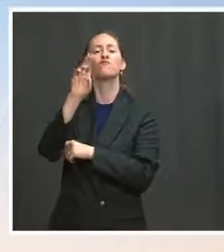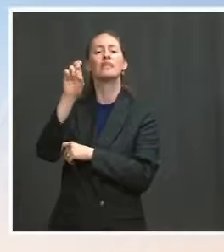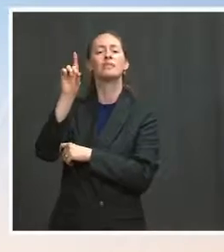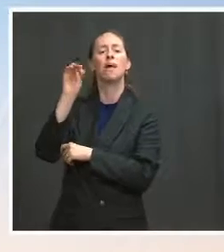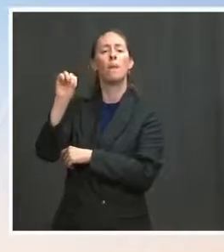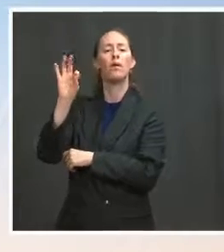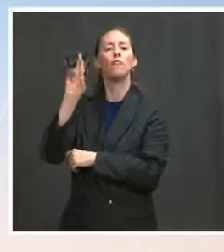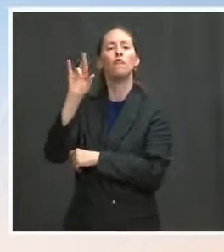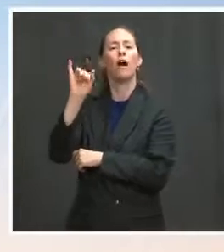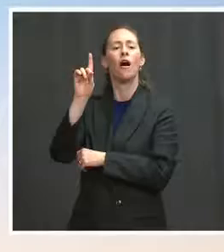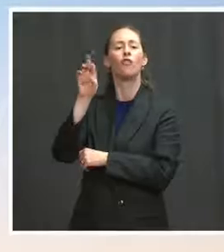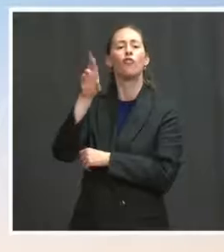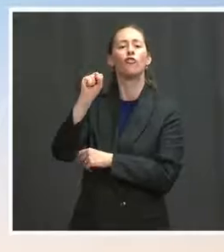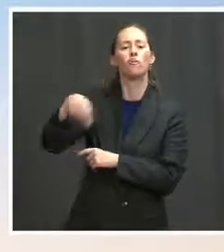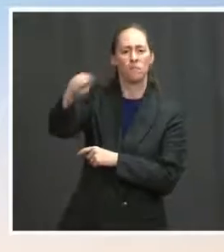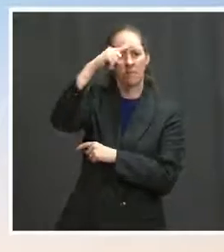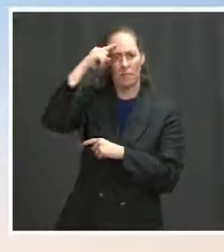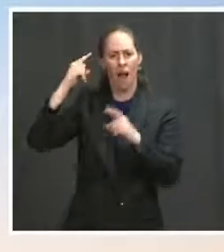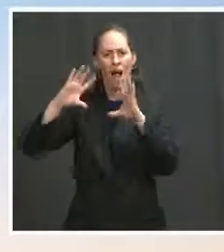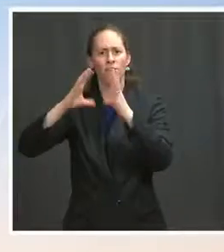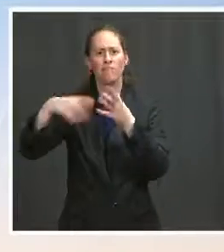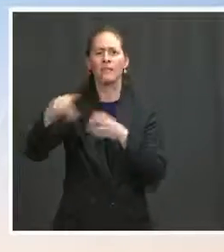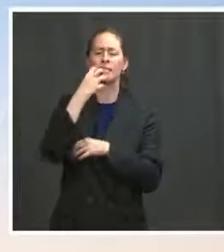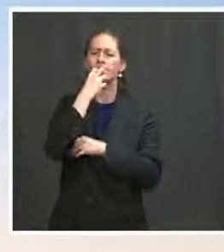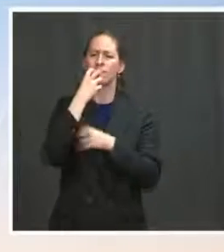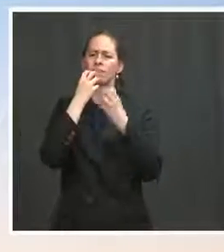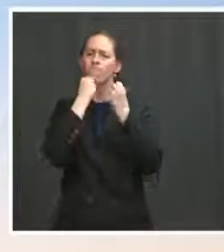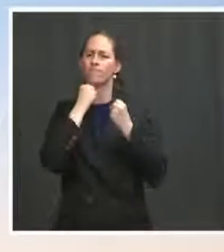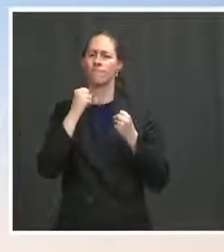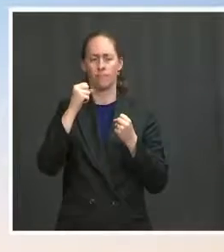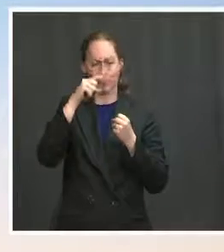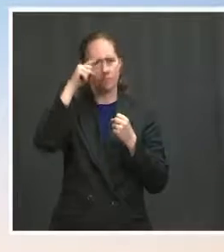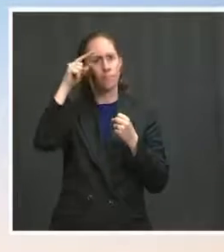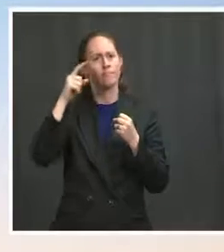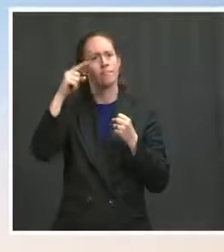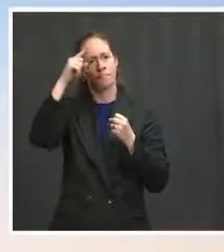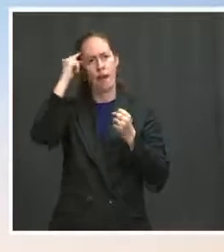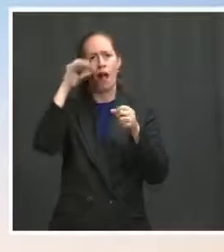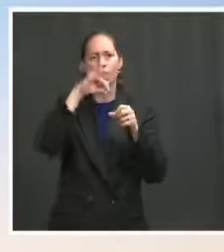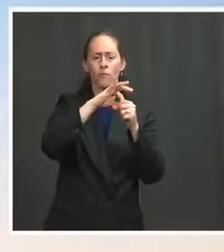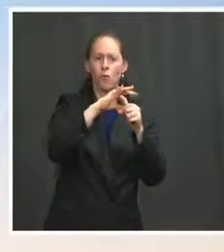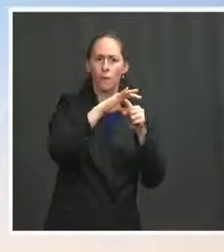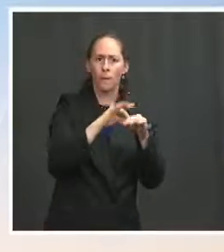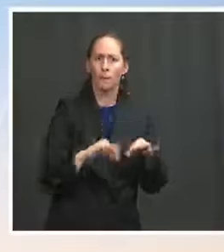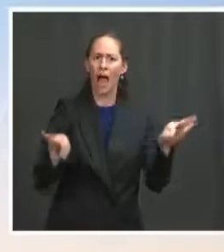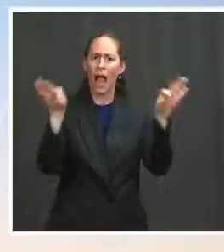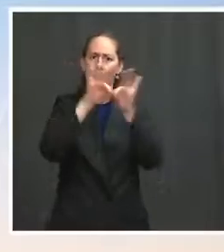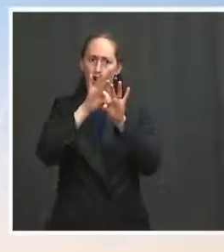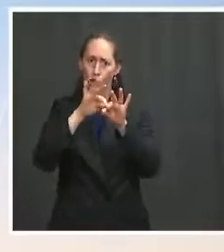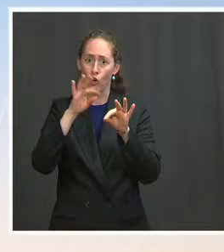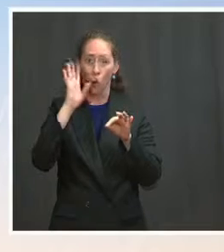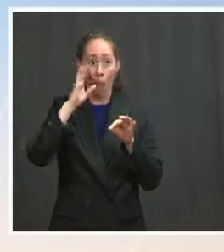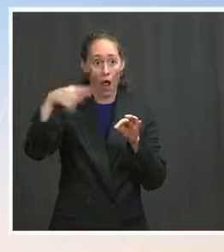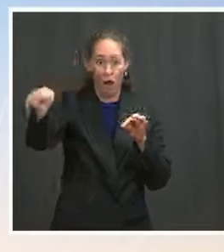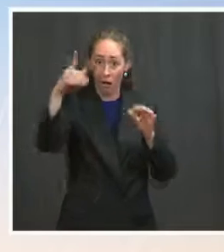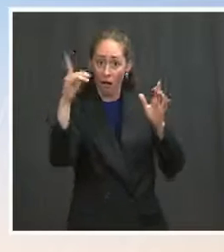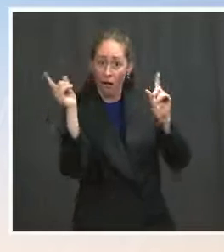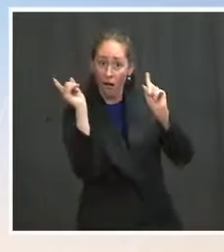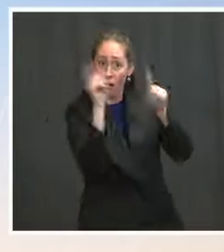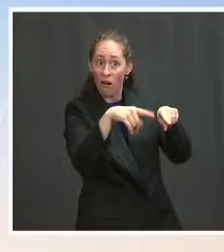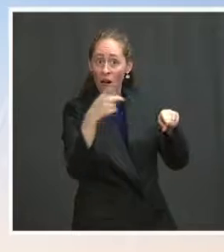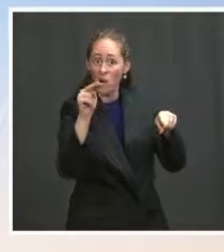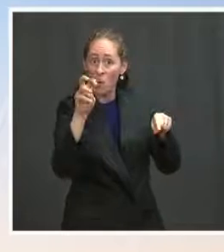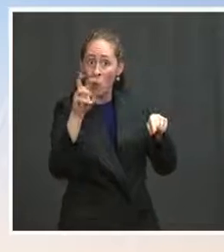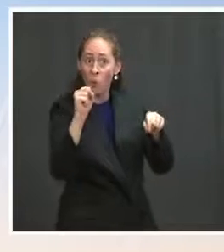administration spoken with them? I know that they're going to be holding a news conference later on today, Yeah. but have you reached out to them? That's a great question. I'll have to talk to